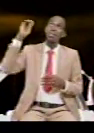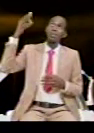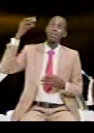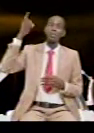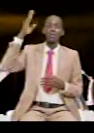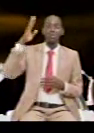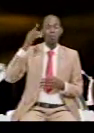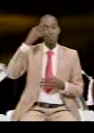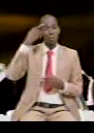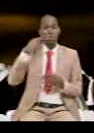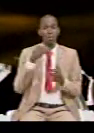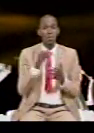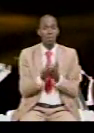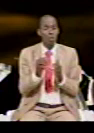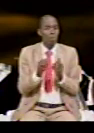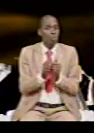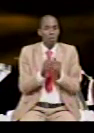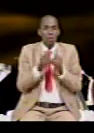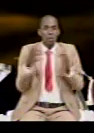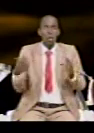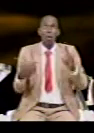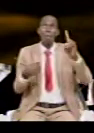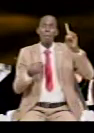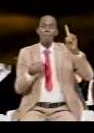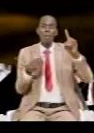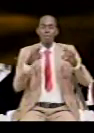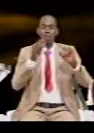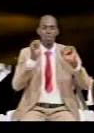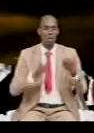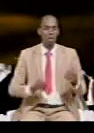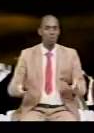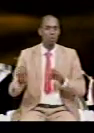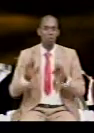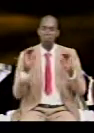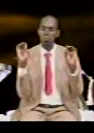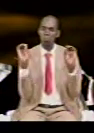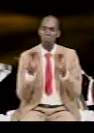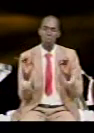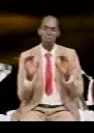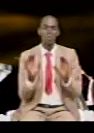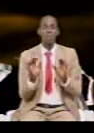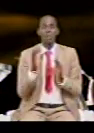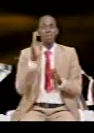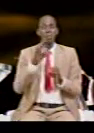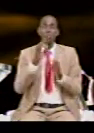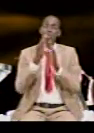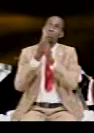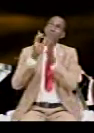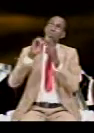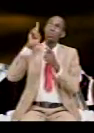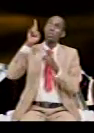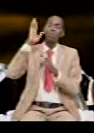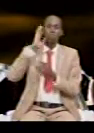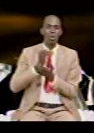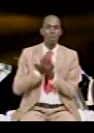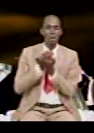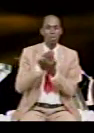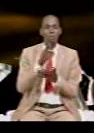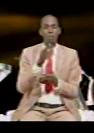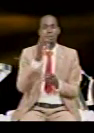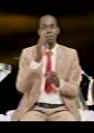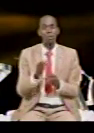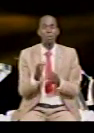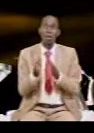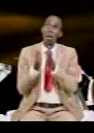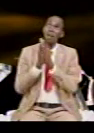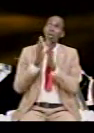says, without me, ye can do nothing. If we will call upon him, he will help us. If we will pray to him,